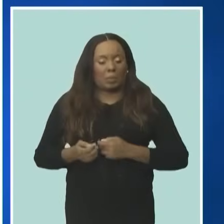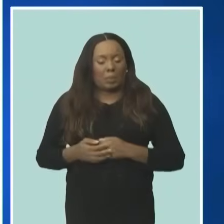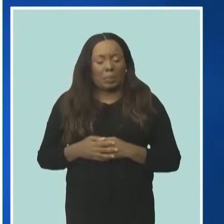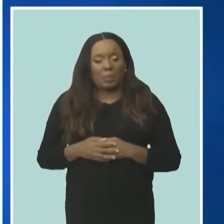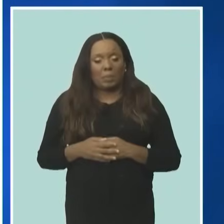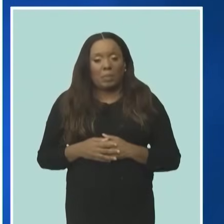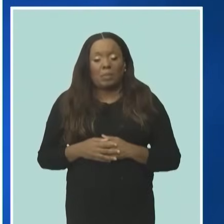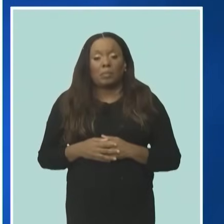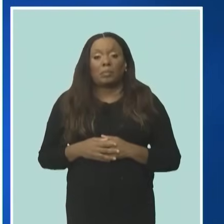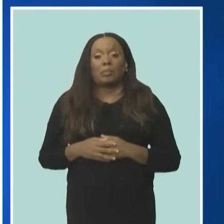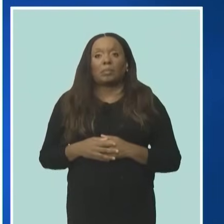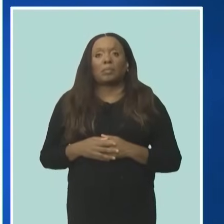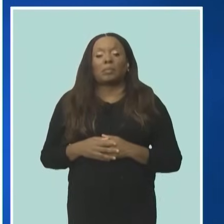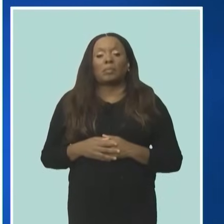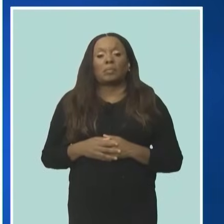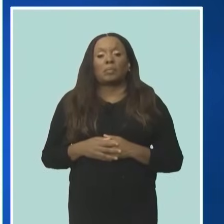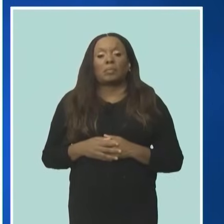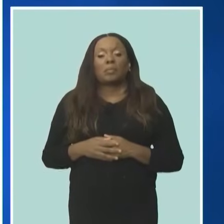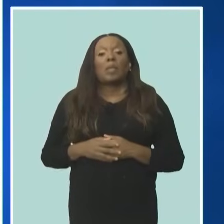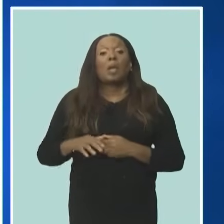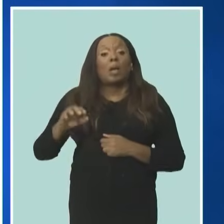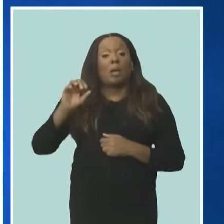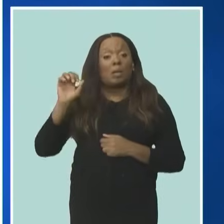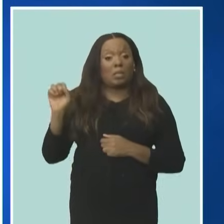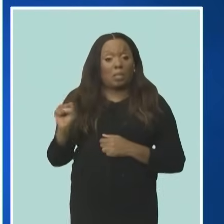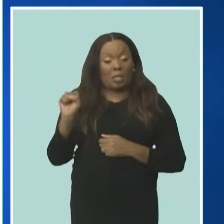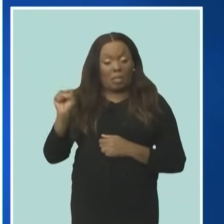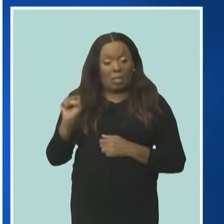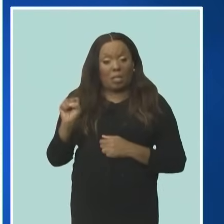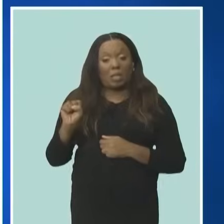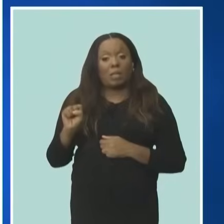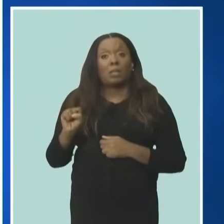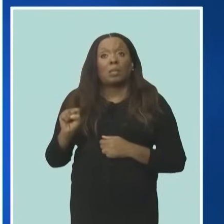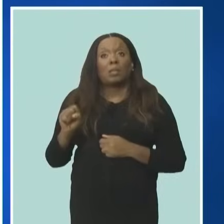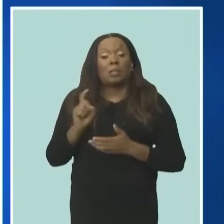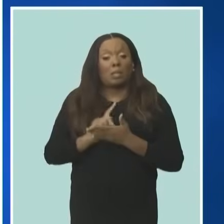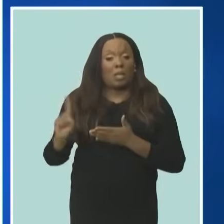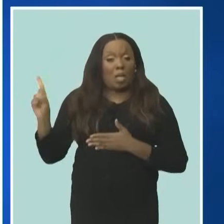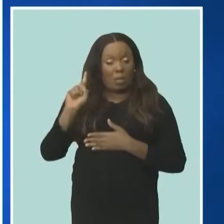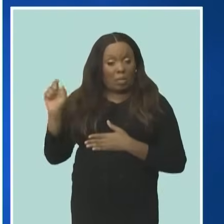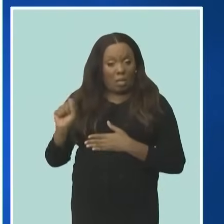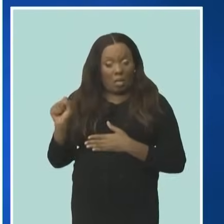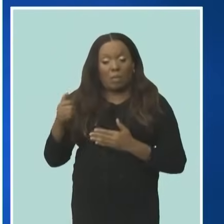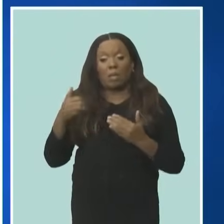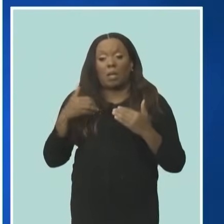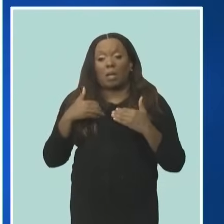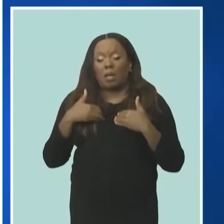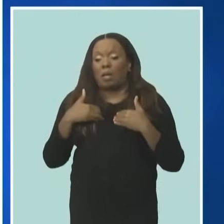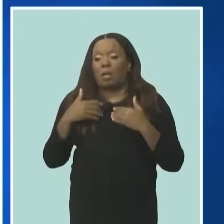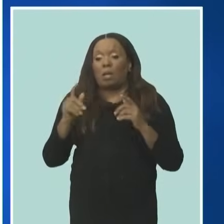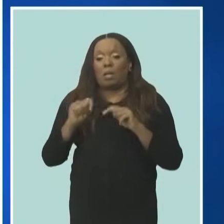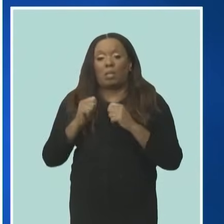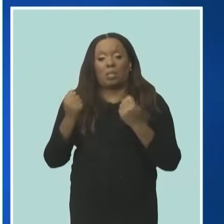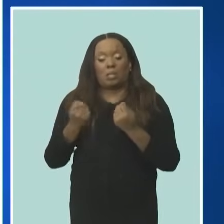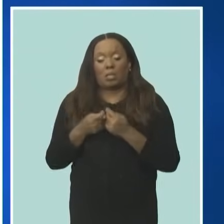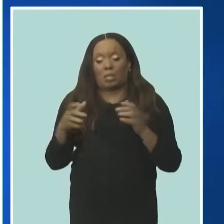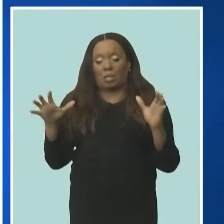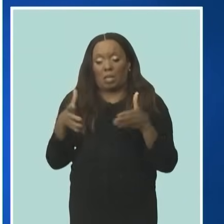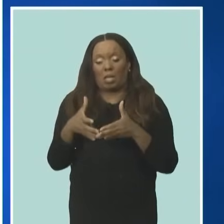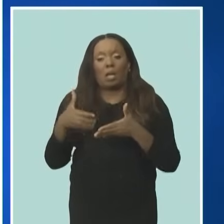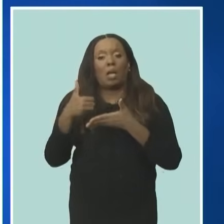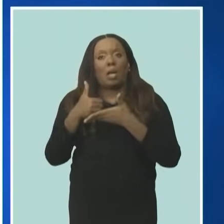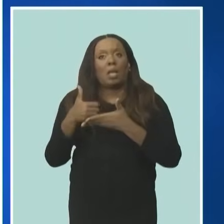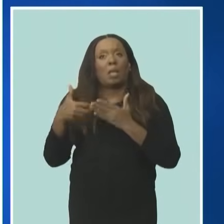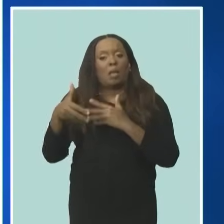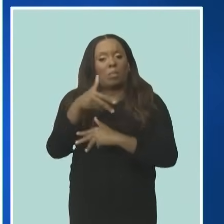Saturday, the Business Labs team building, was to help them to gel in groups.